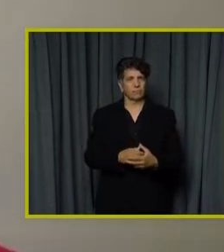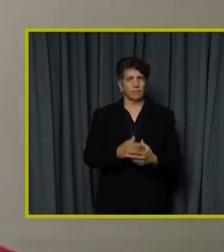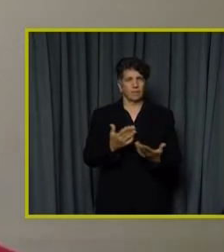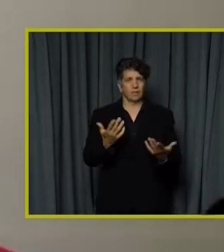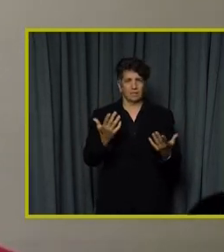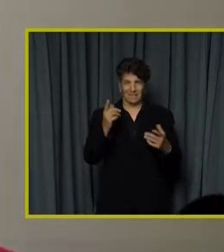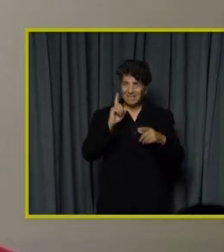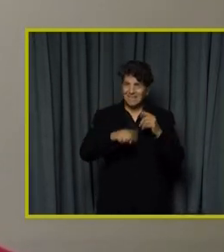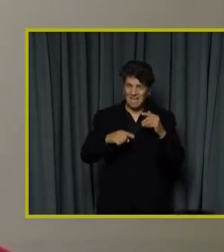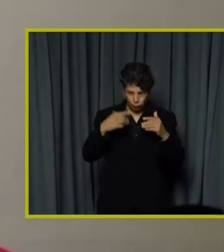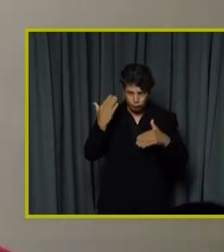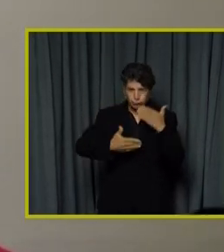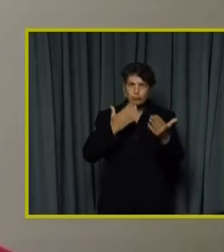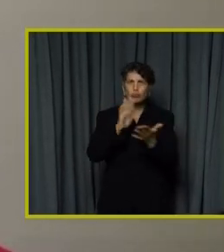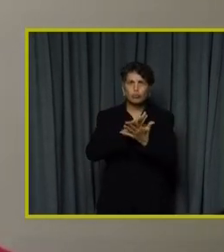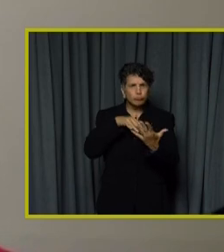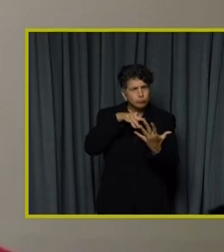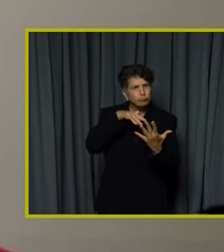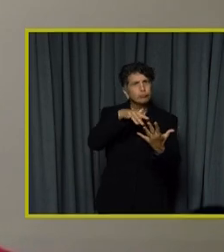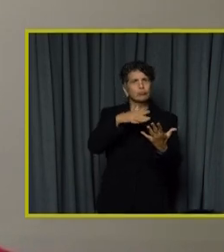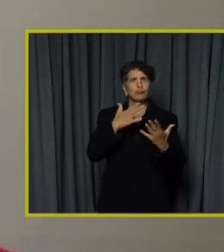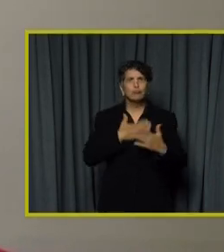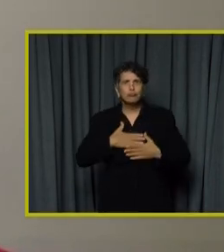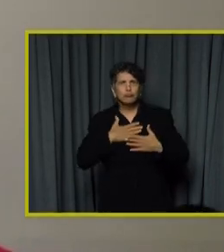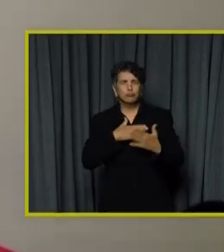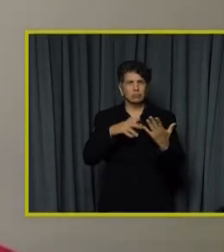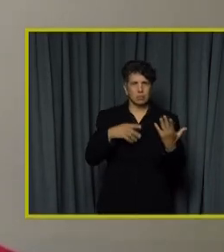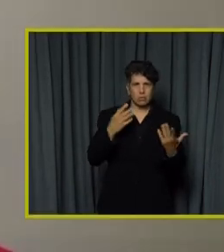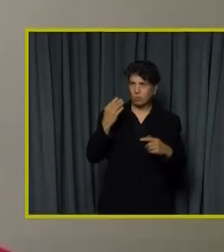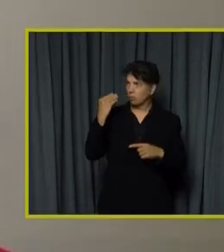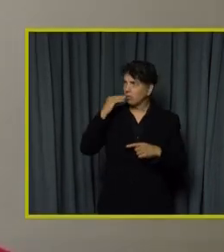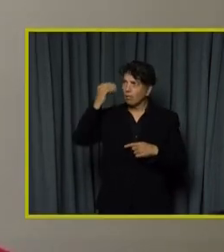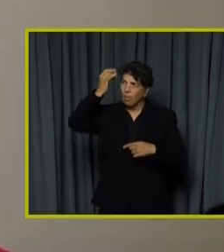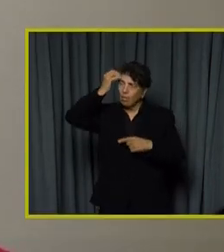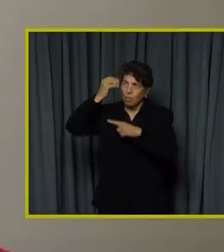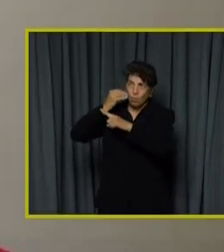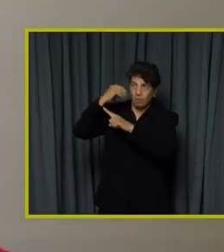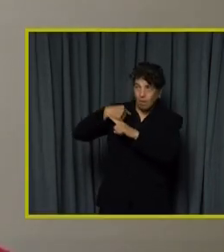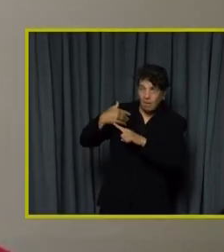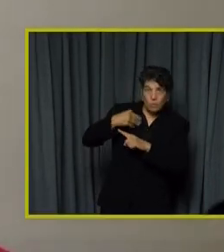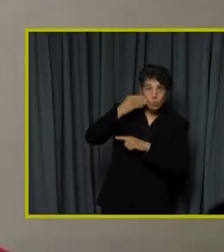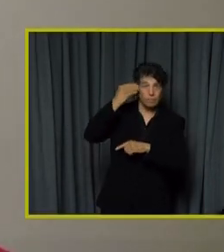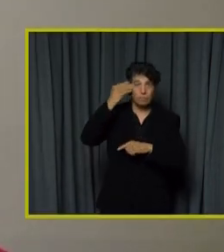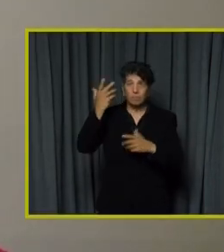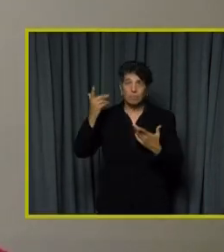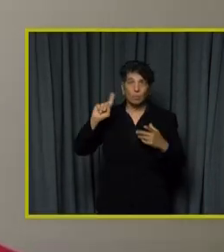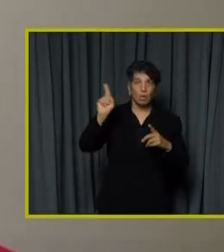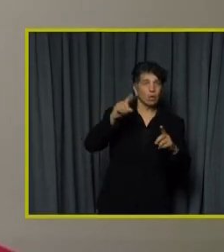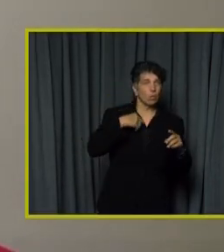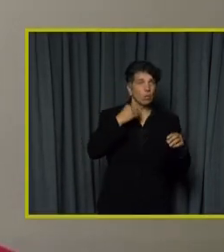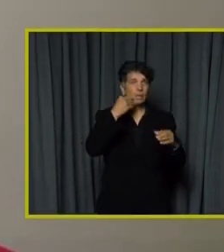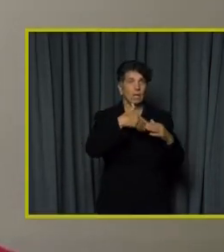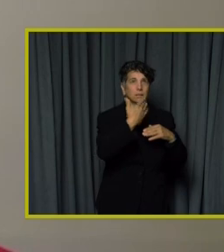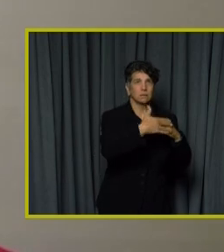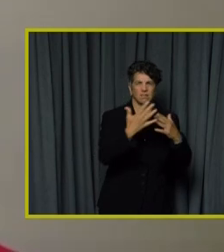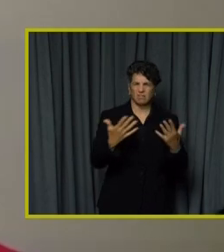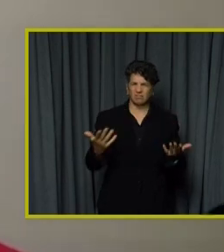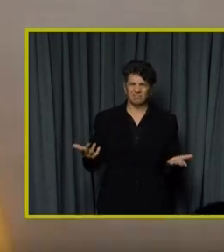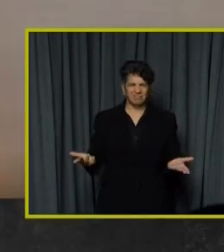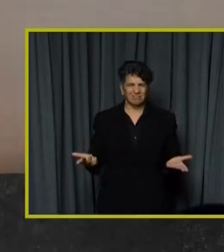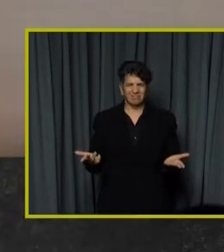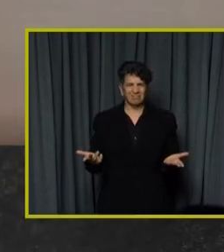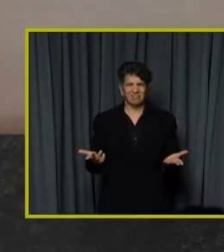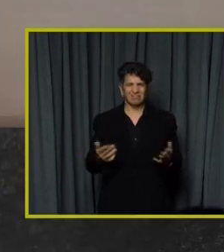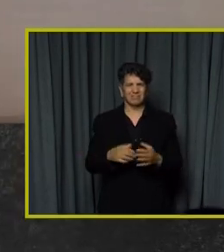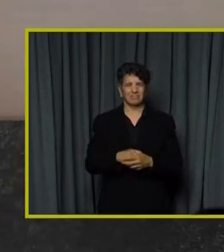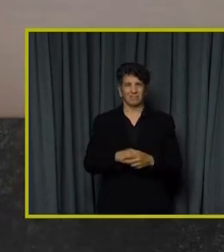if you don't feel well but you can't go to the doctor, all of these things have generational impact on our children.